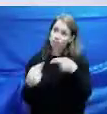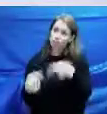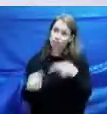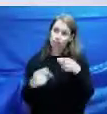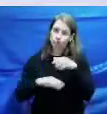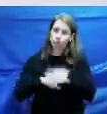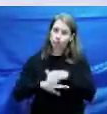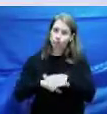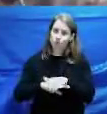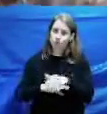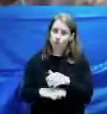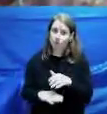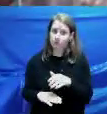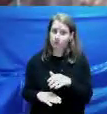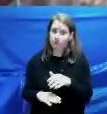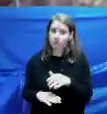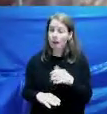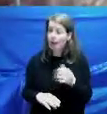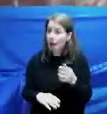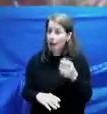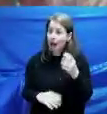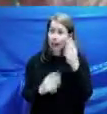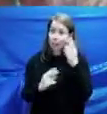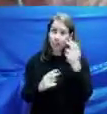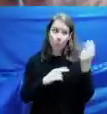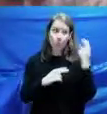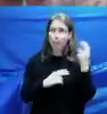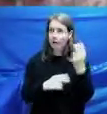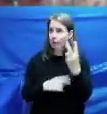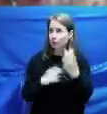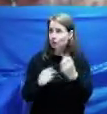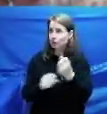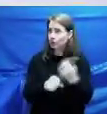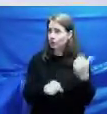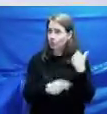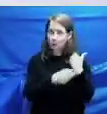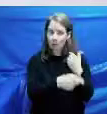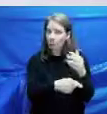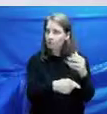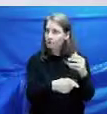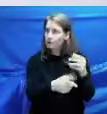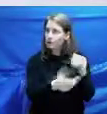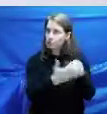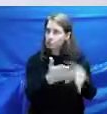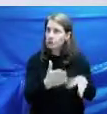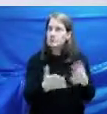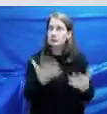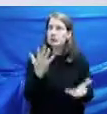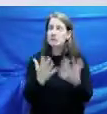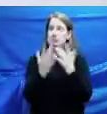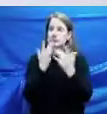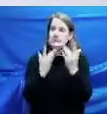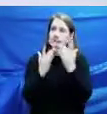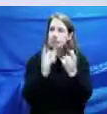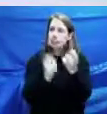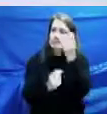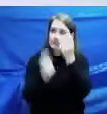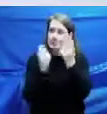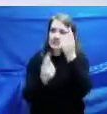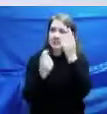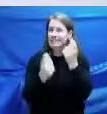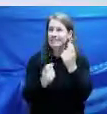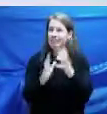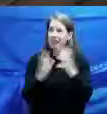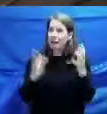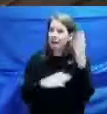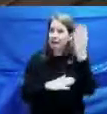came in like 2 years ago or just barely came. It's like if they're in a class with a lot of lecturing, not enough group time, they're not gonna